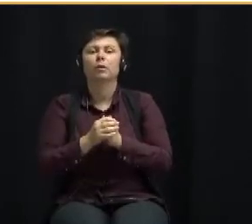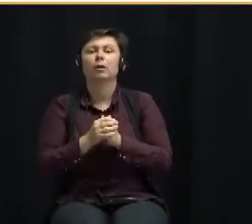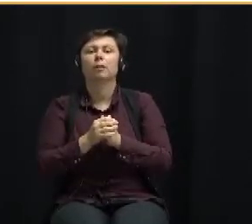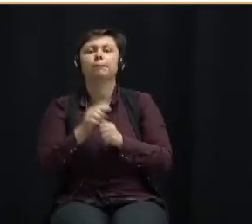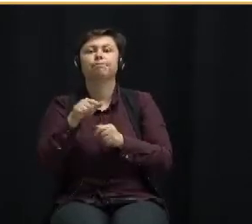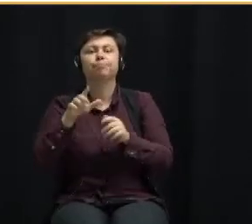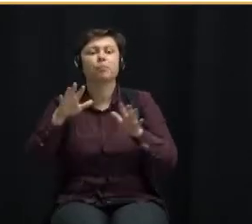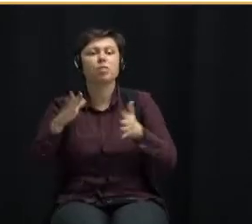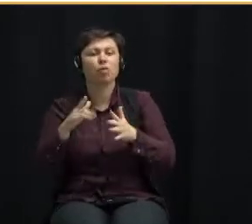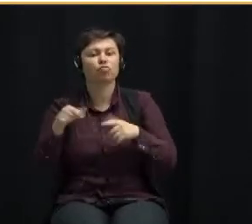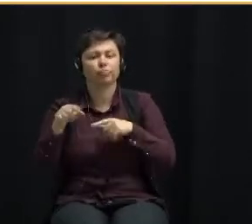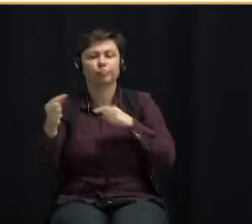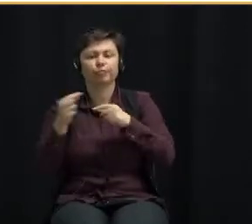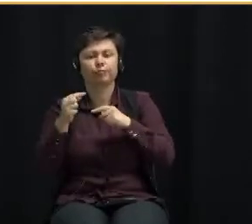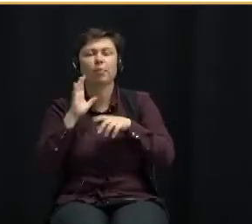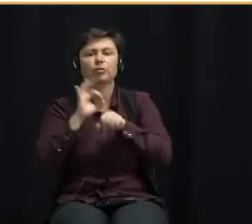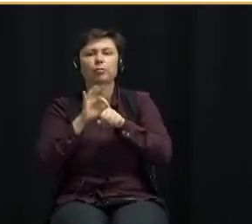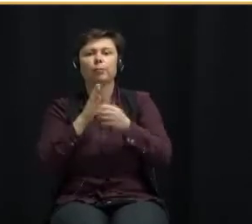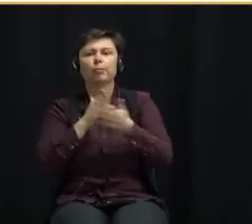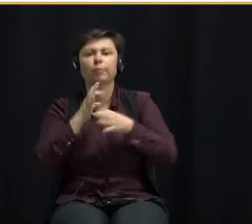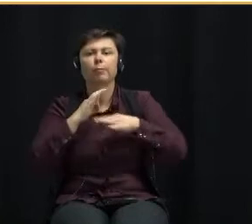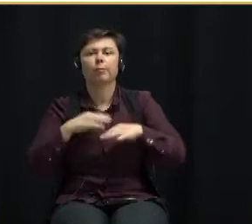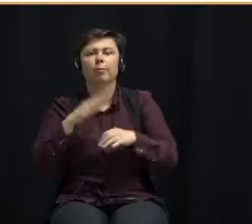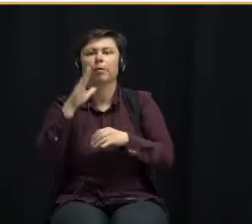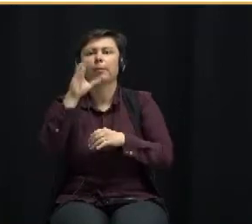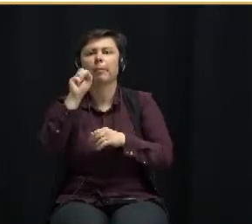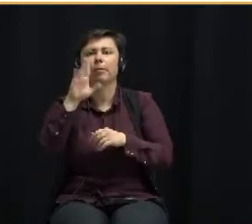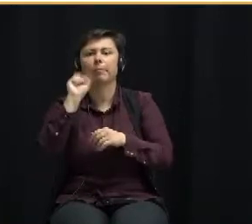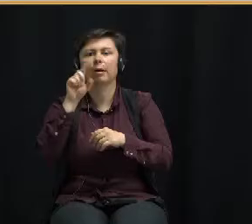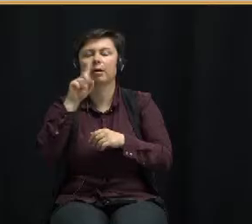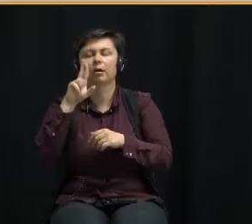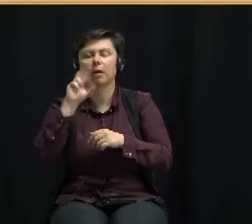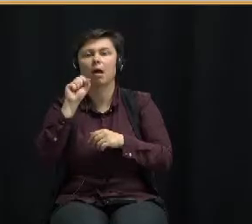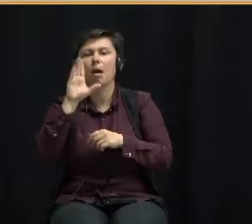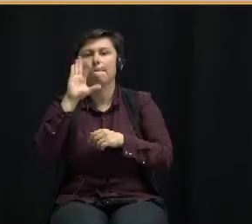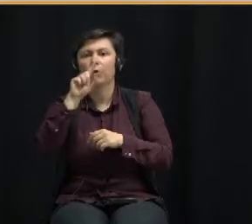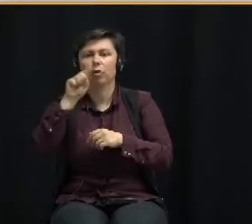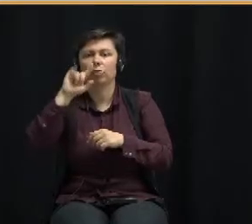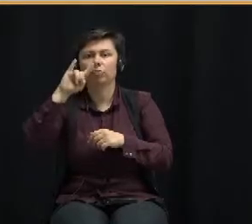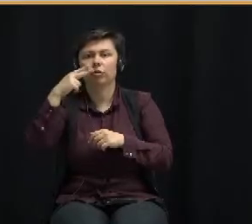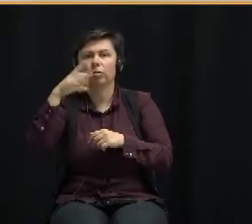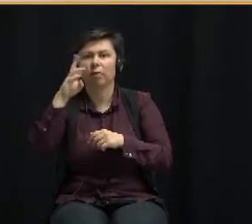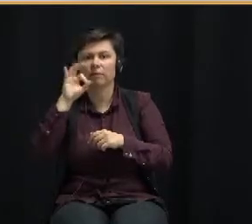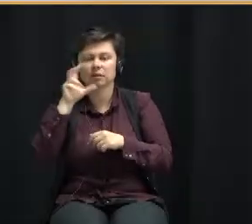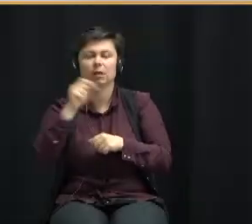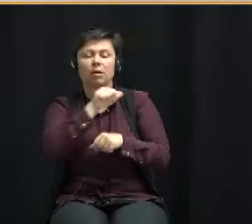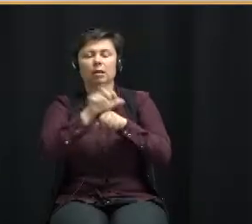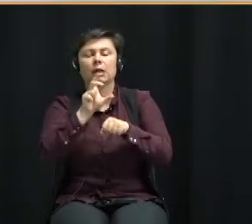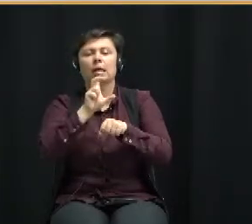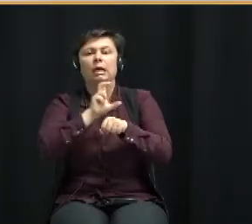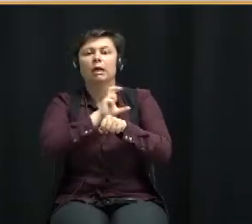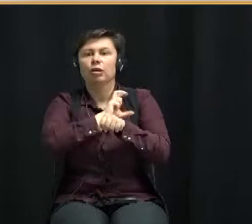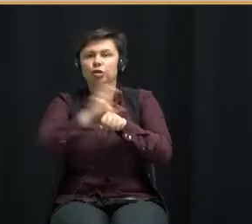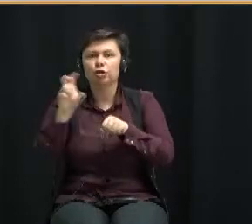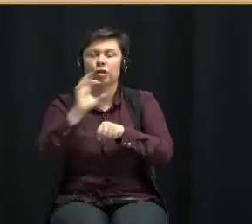Ms. Barbara Bożymowska, who's here with us, engineer, architecture,